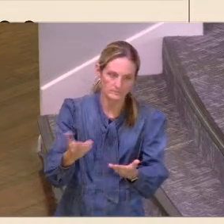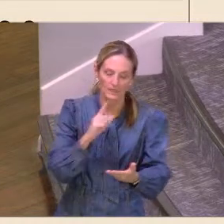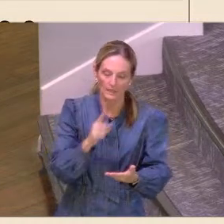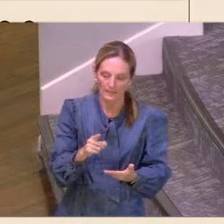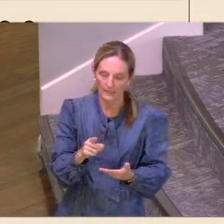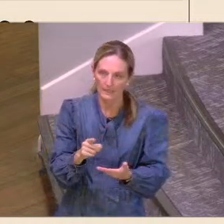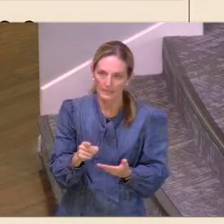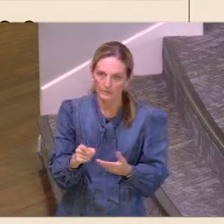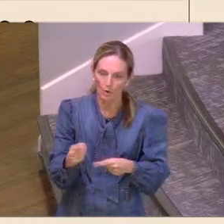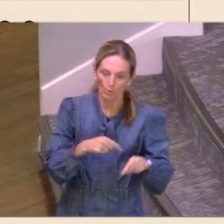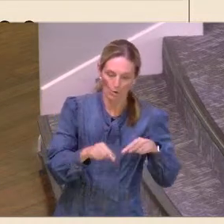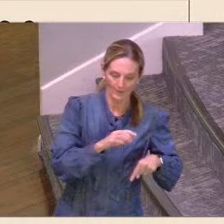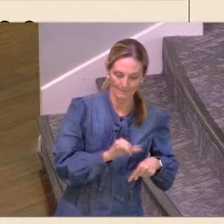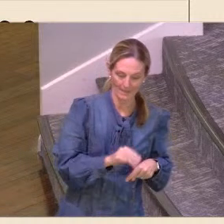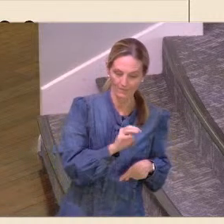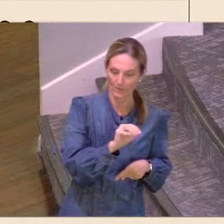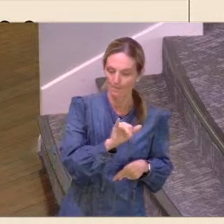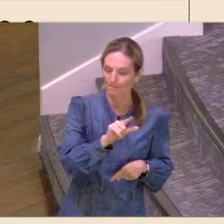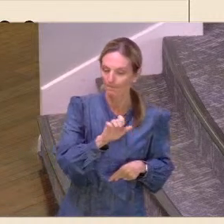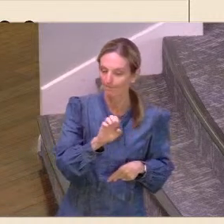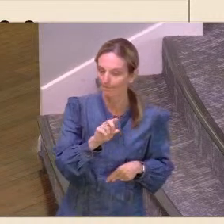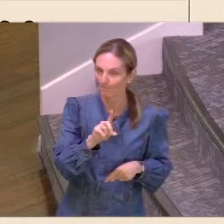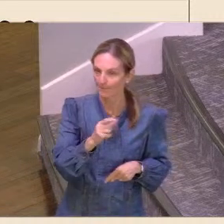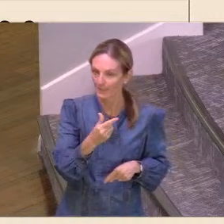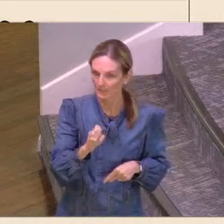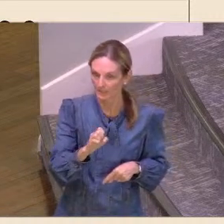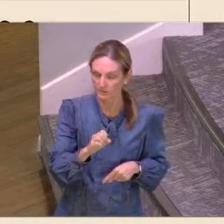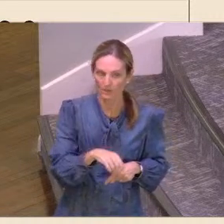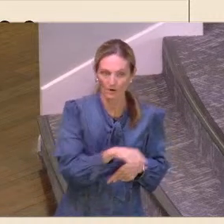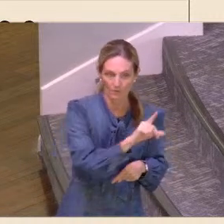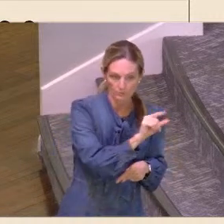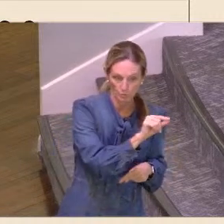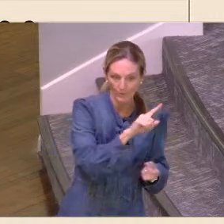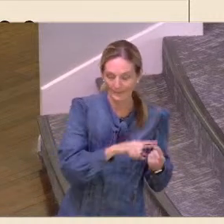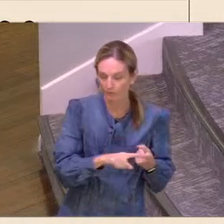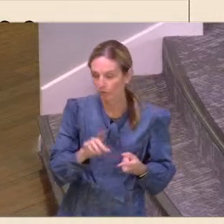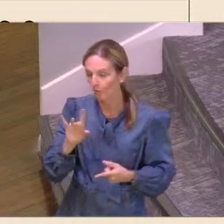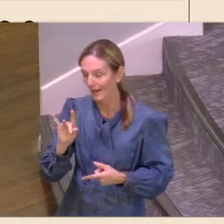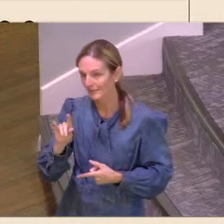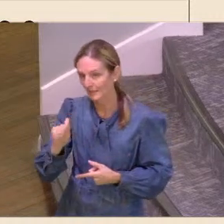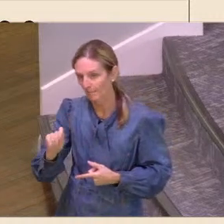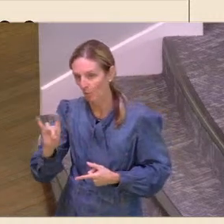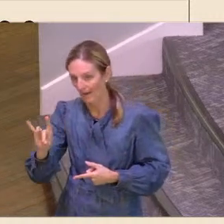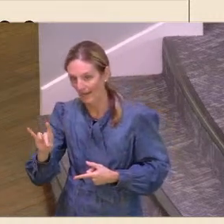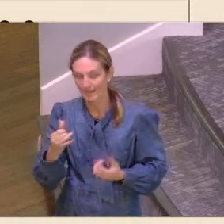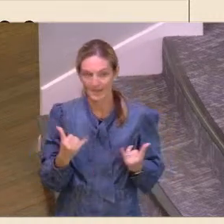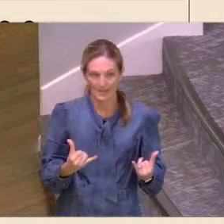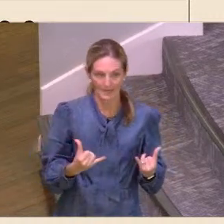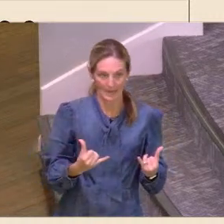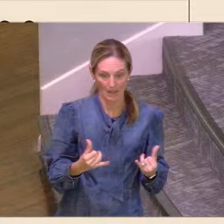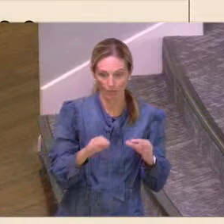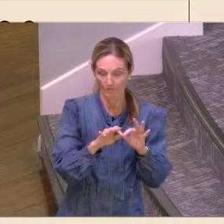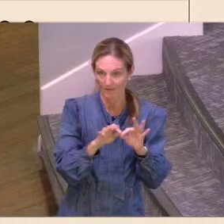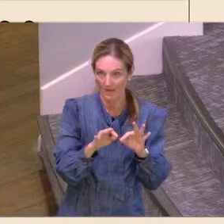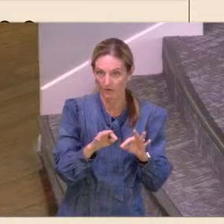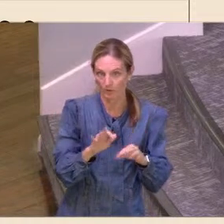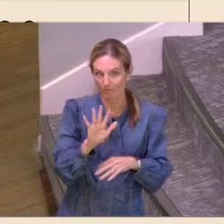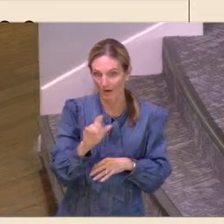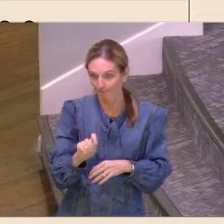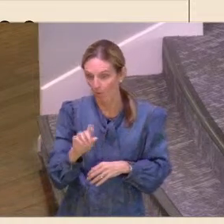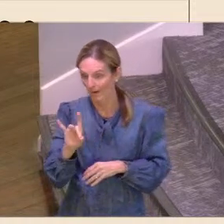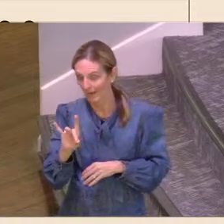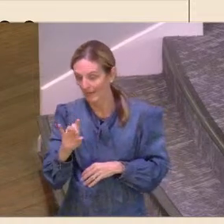that millage rate from 20 to 18.8. And with the value of 1 mil being $5.8